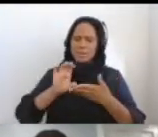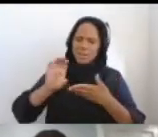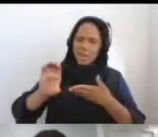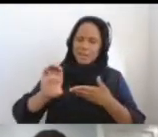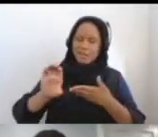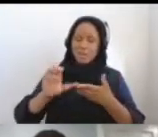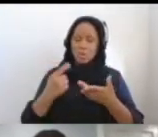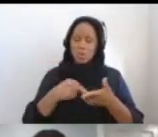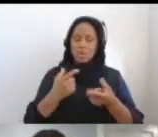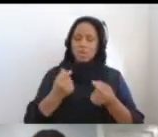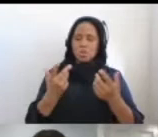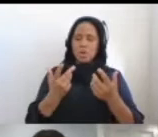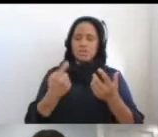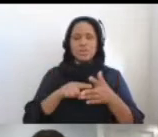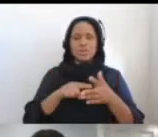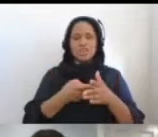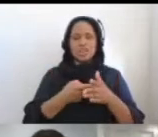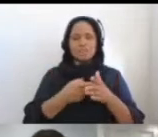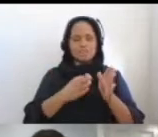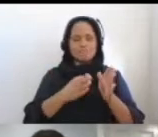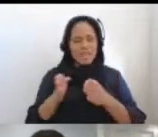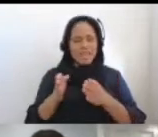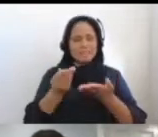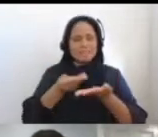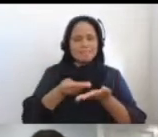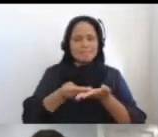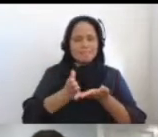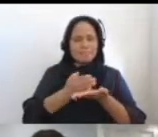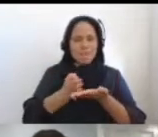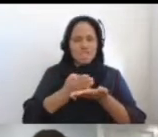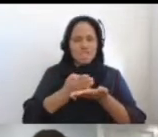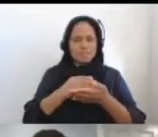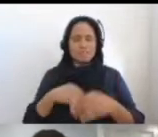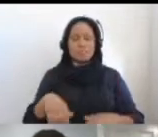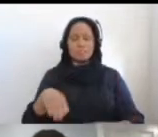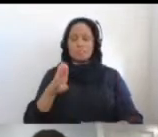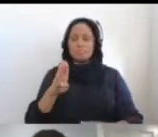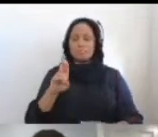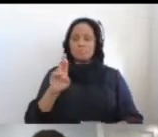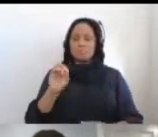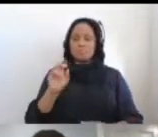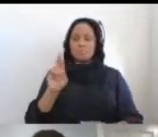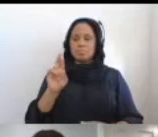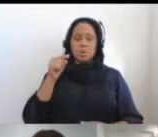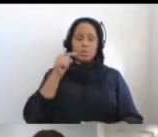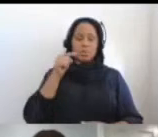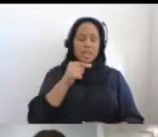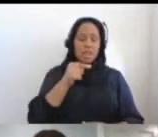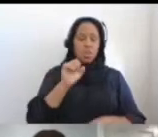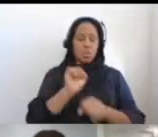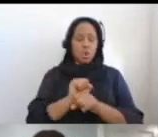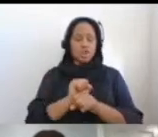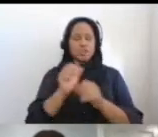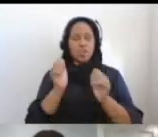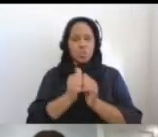we start working on building the budget. And the broker works directly with the family and